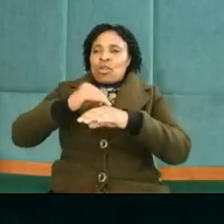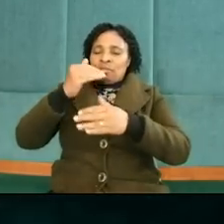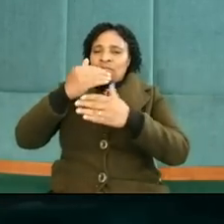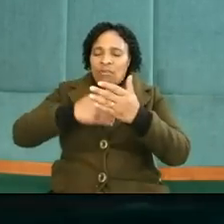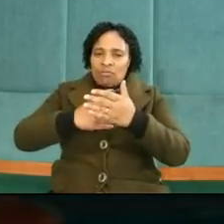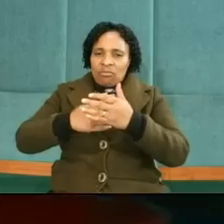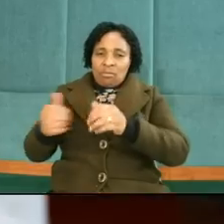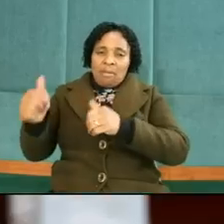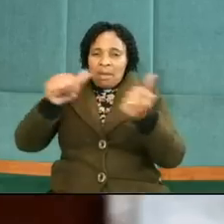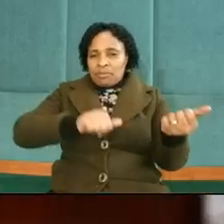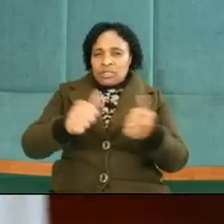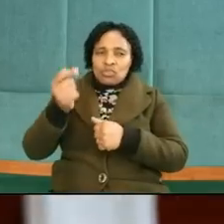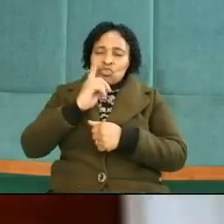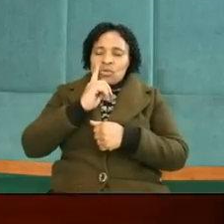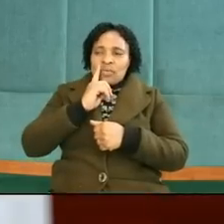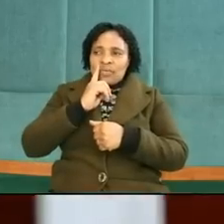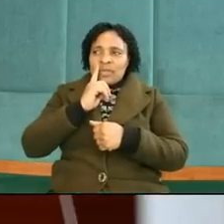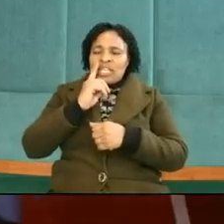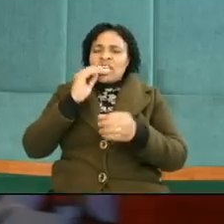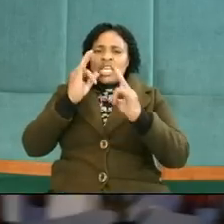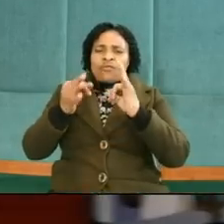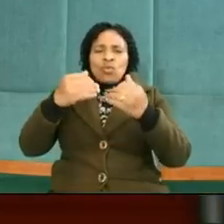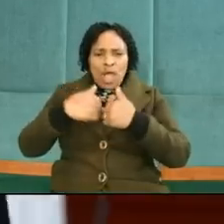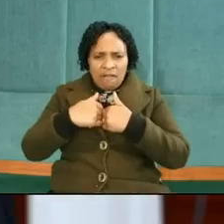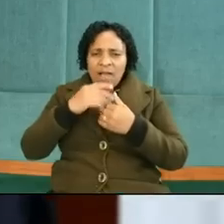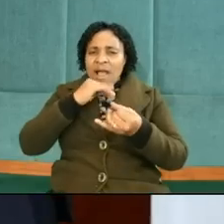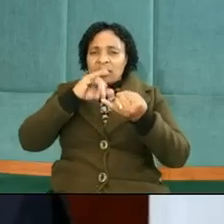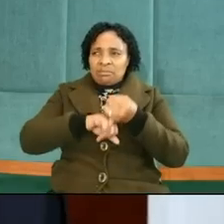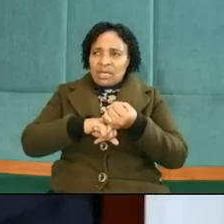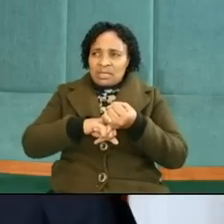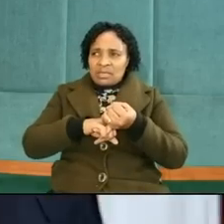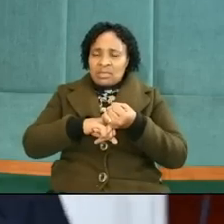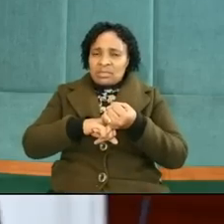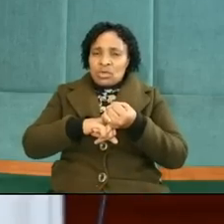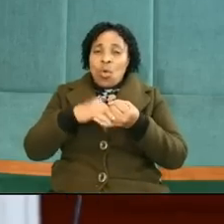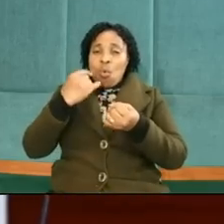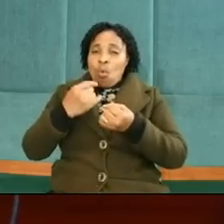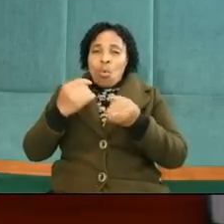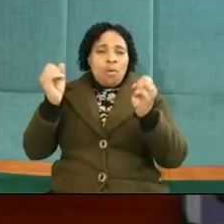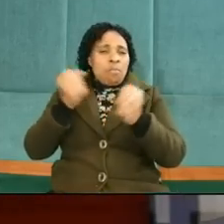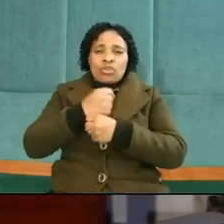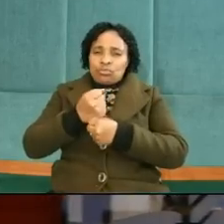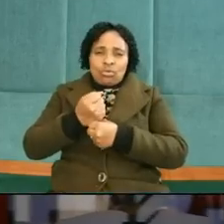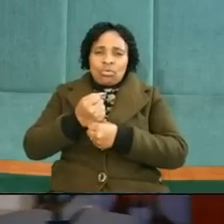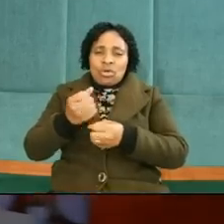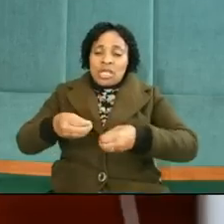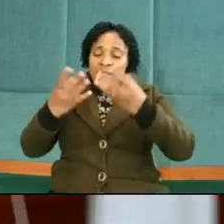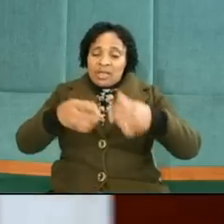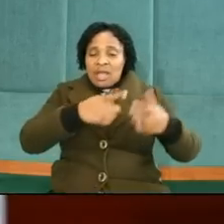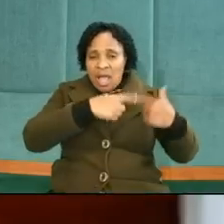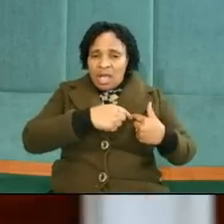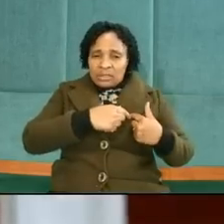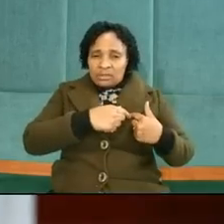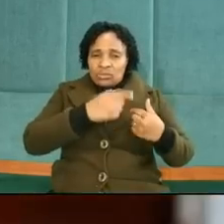tomorrow. I'm going to call. If you have a husband, not yet given their heart to the Lord. If you have a wife, not